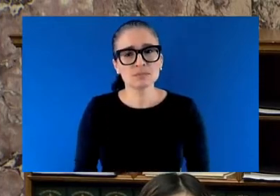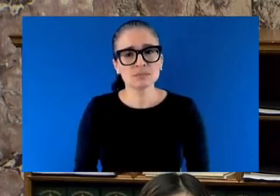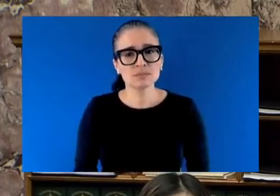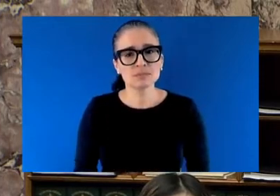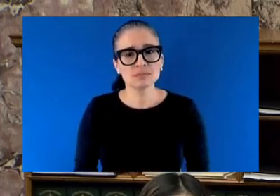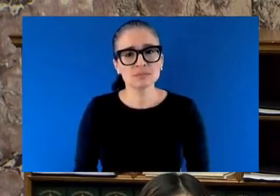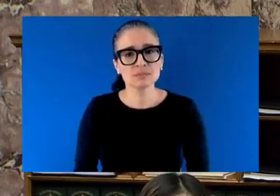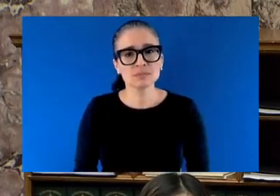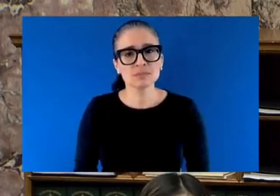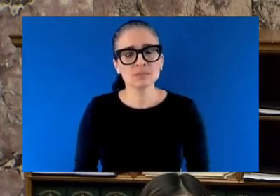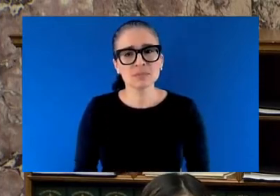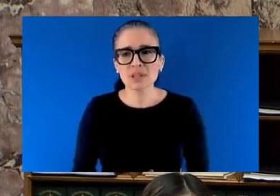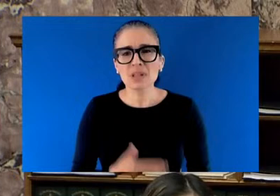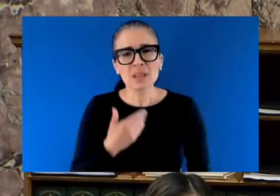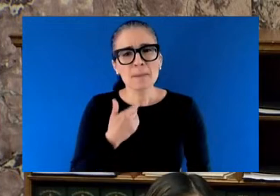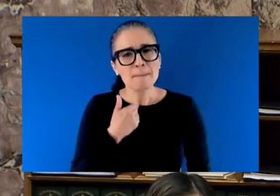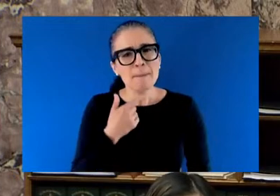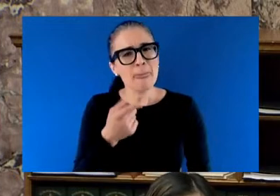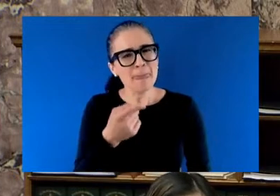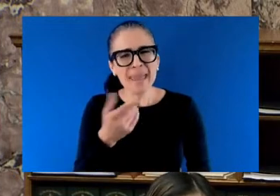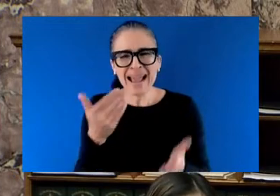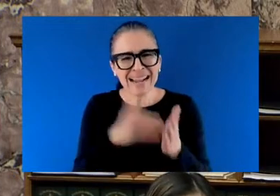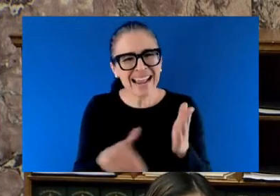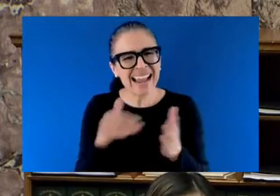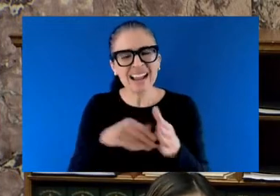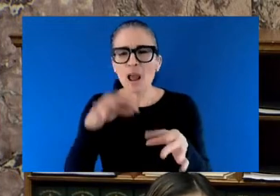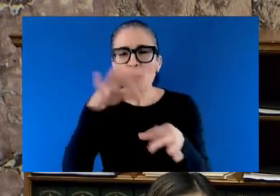poll, Honourable Speaker.